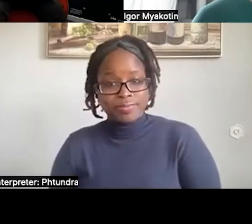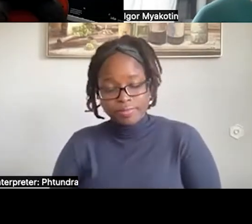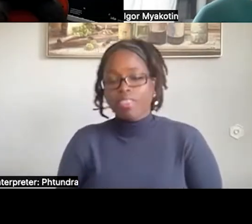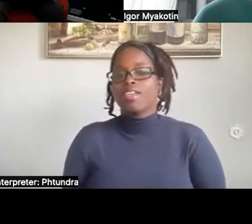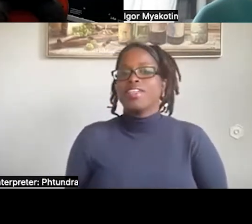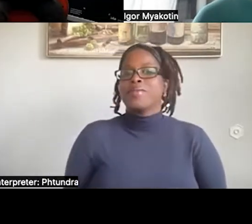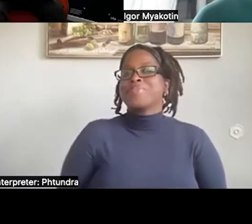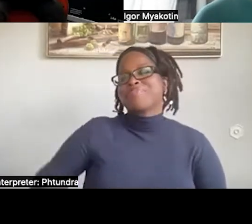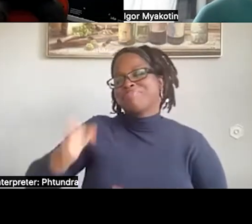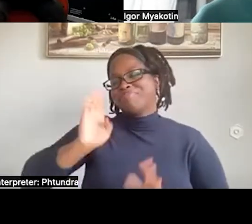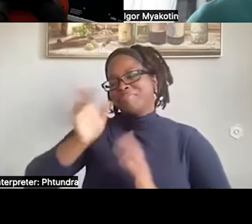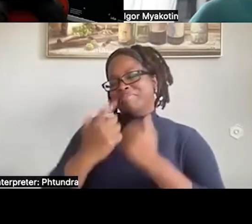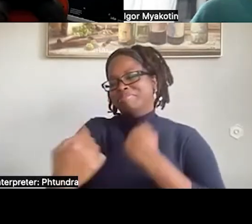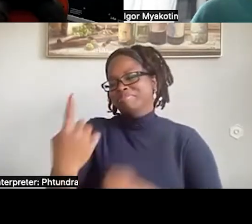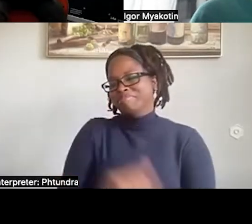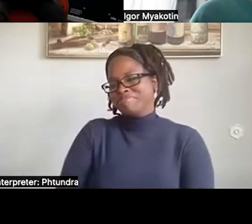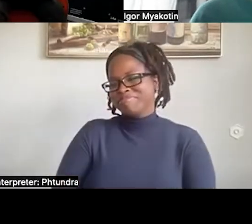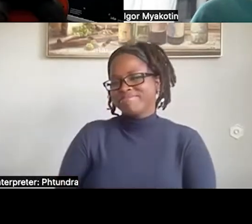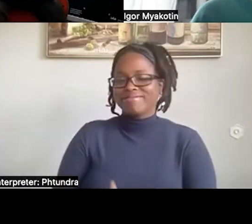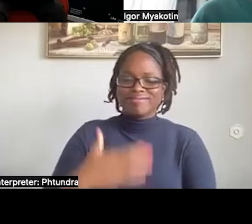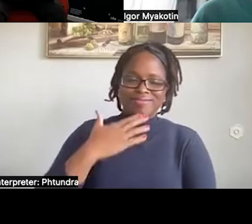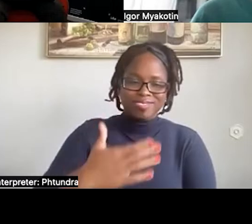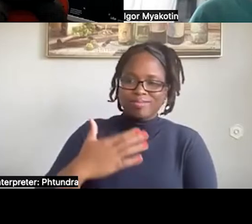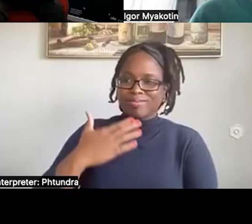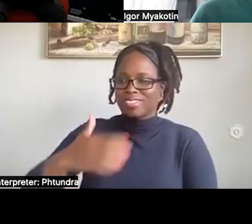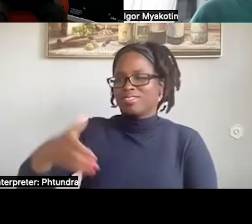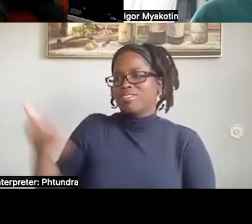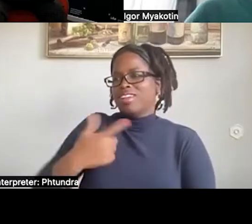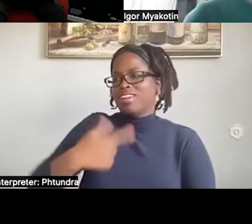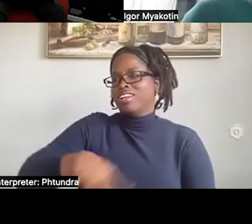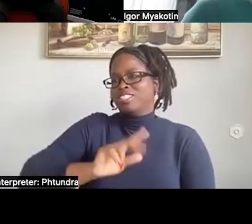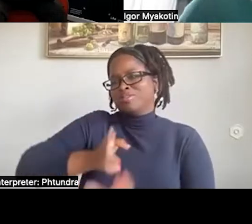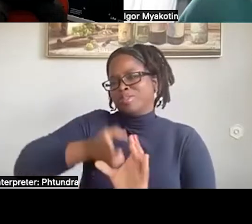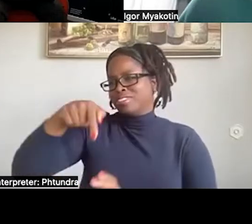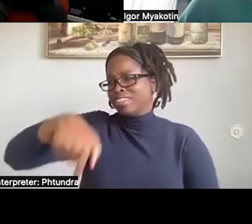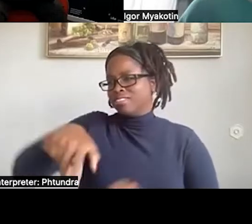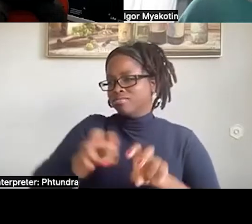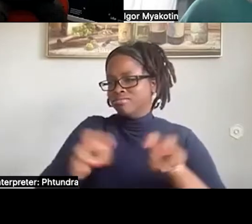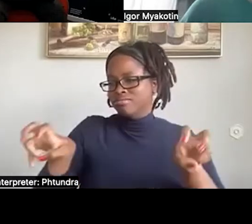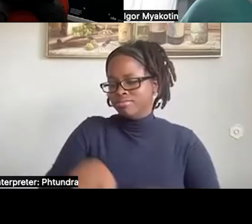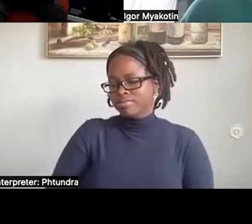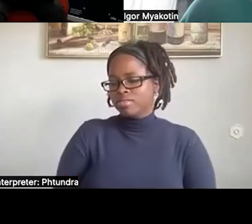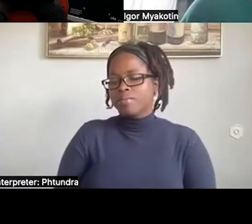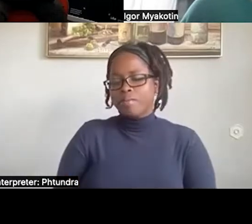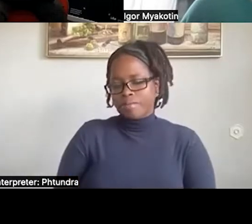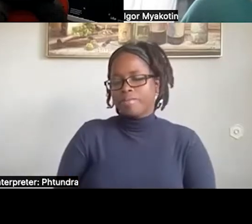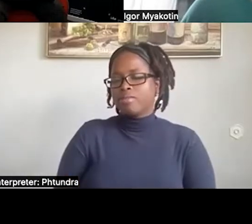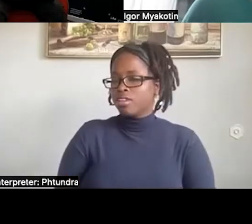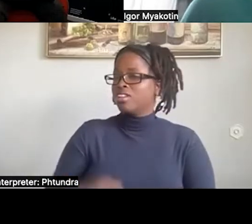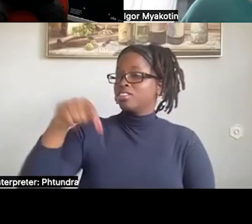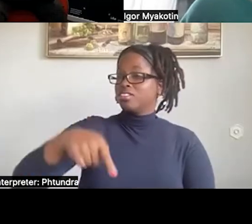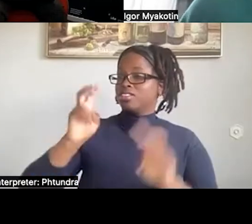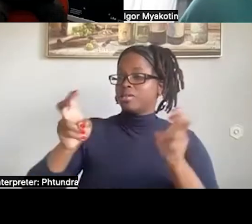Hi, everyone. Thank you very much for inviting us to participate in this panel. I think it's a very important topic right